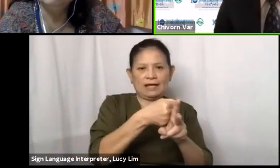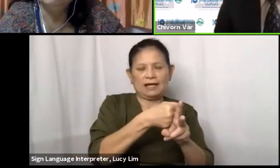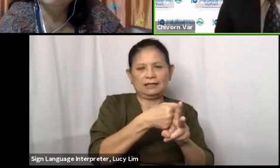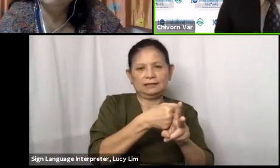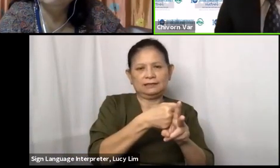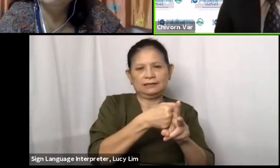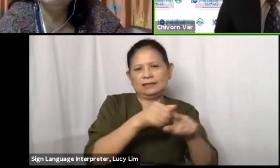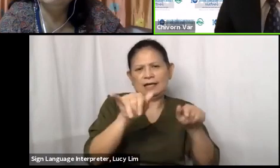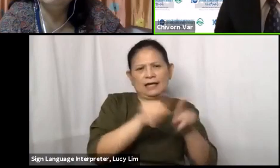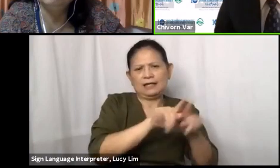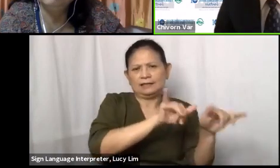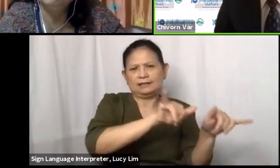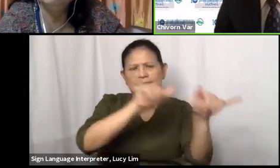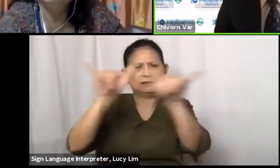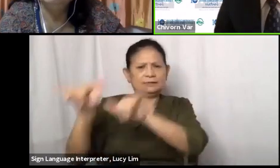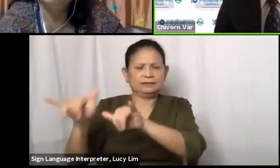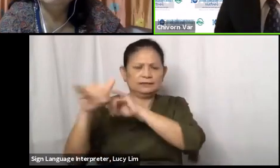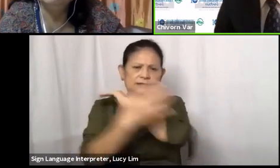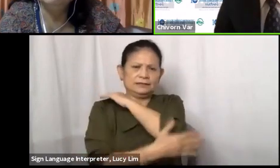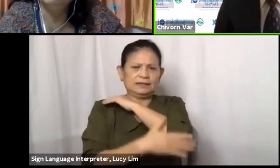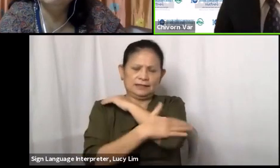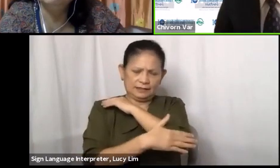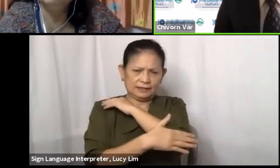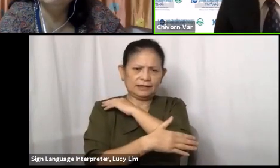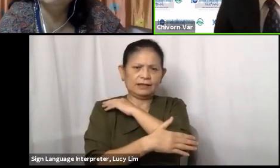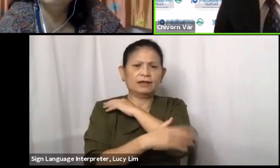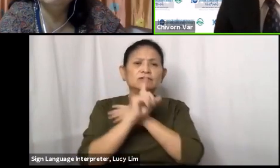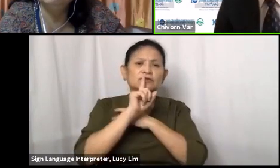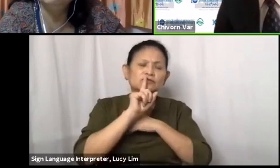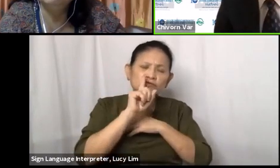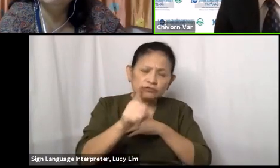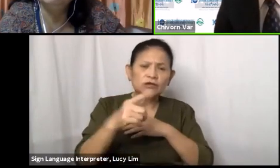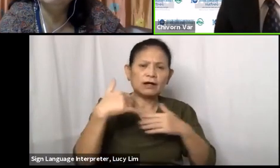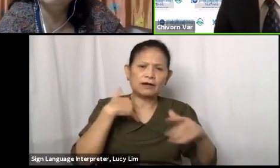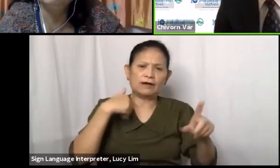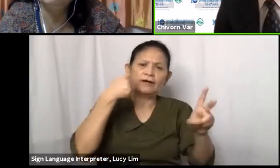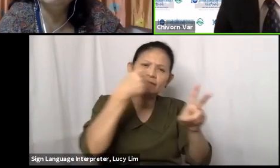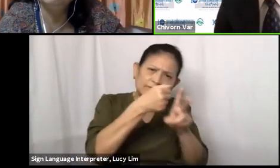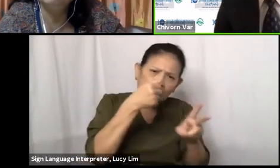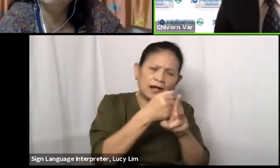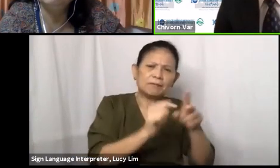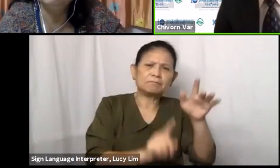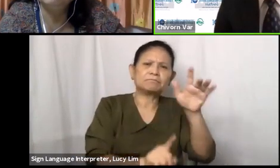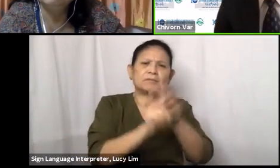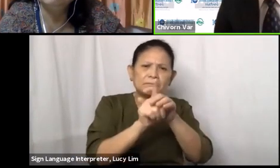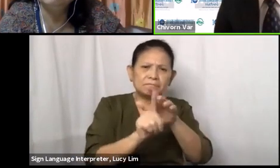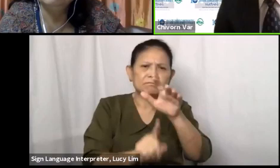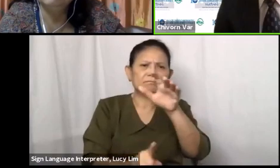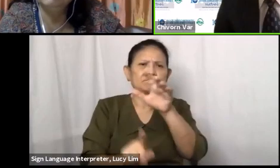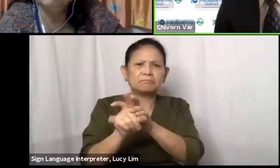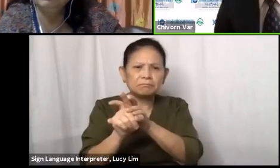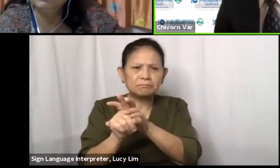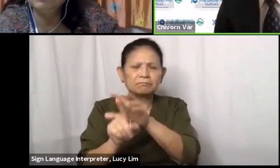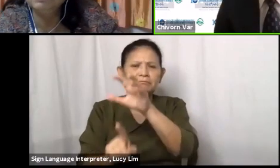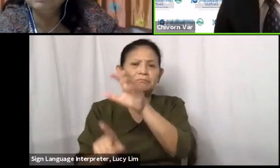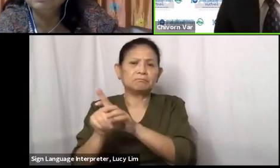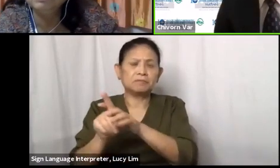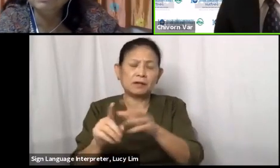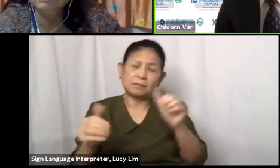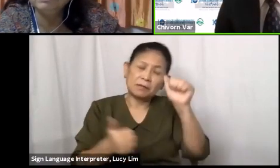other country. But of course, you know, there's a violence from time to time, but most prevalent